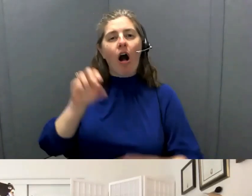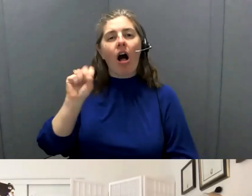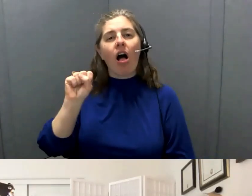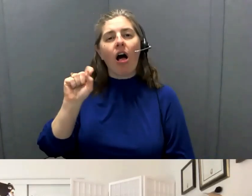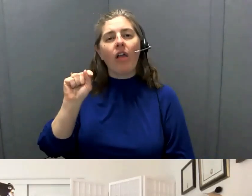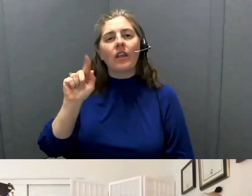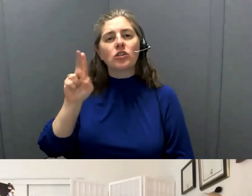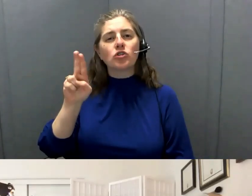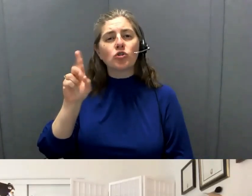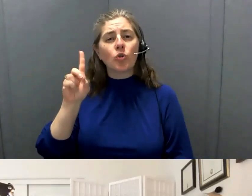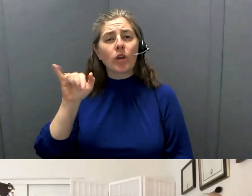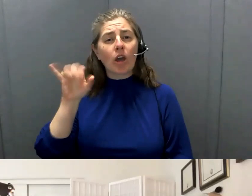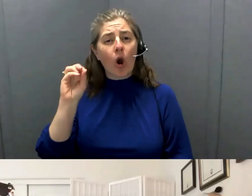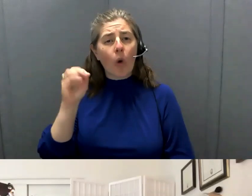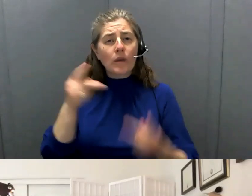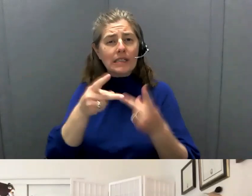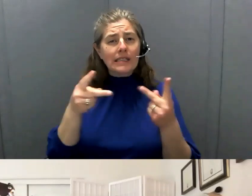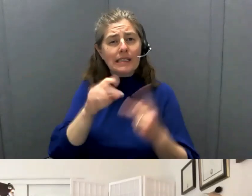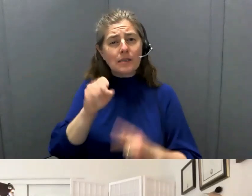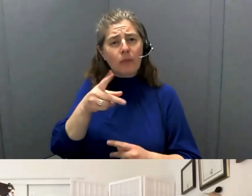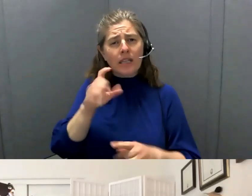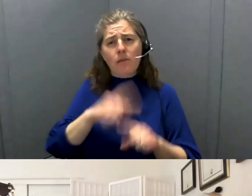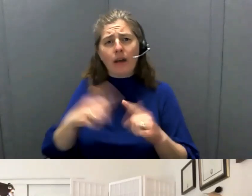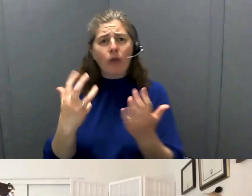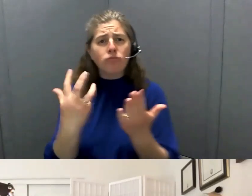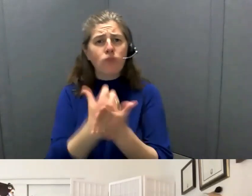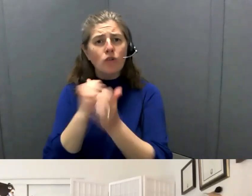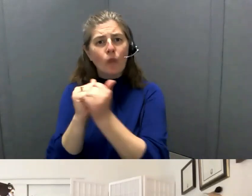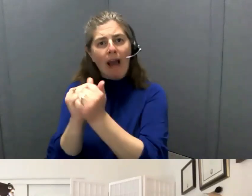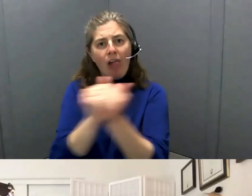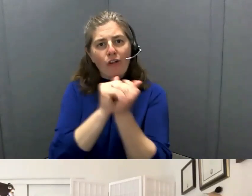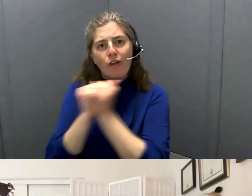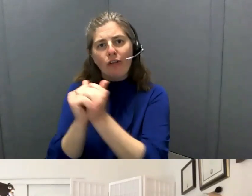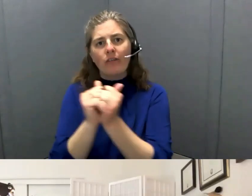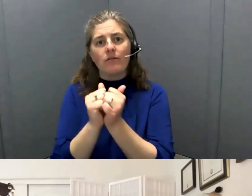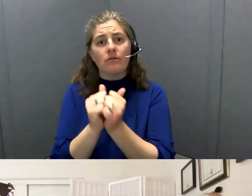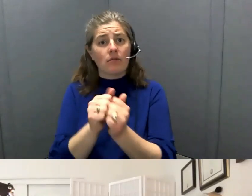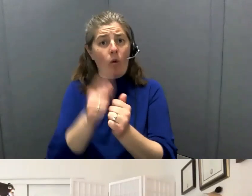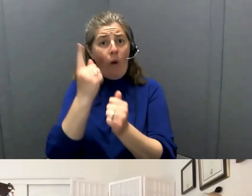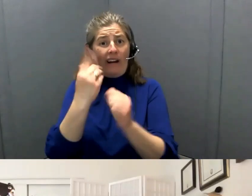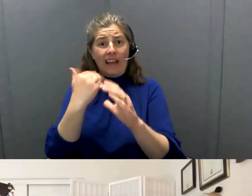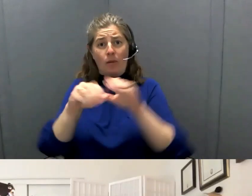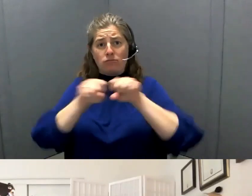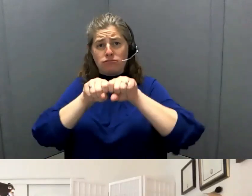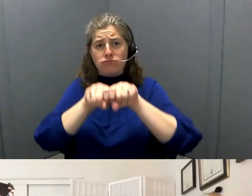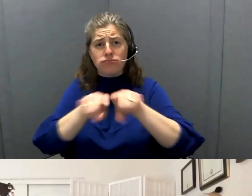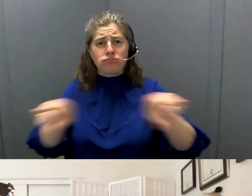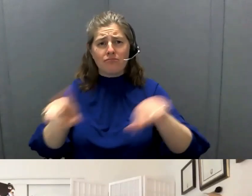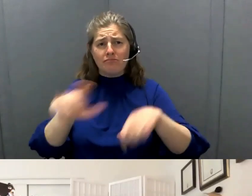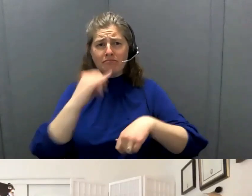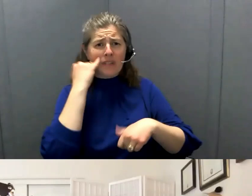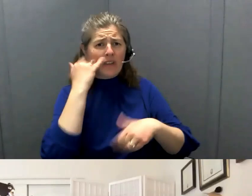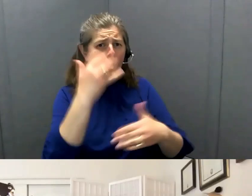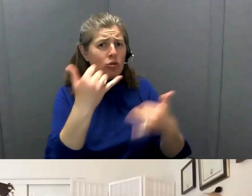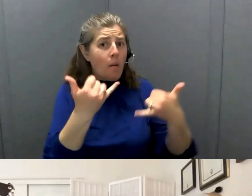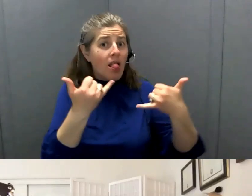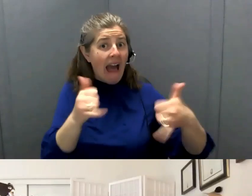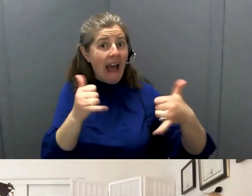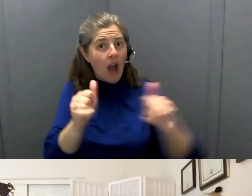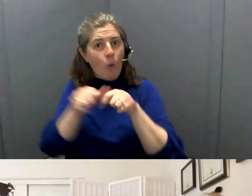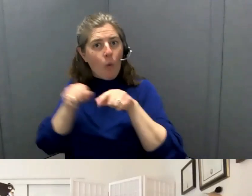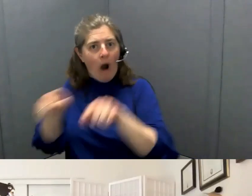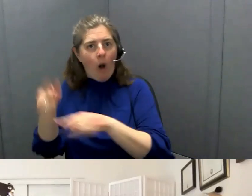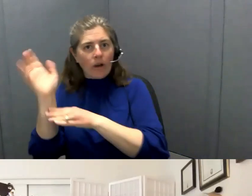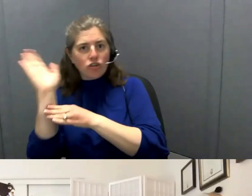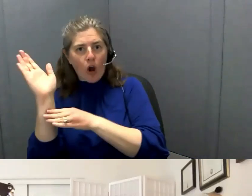space. But kind of let's do it together. Indeed, in one of the emails that went out, she said, if you want to play along with